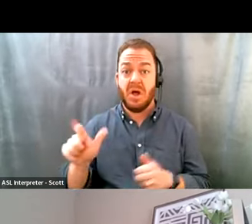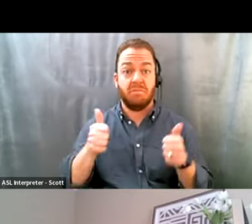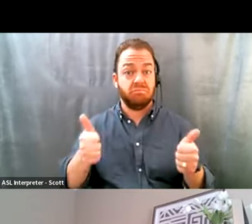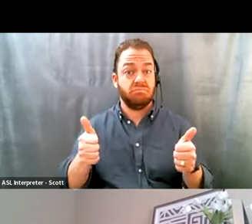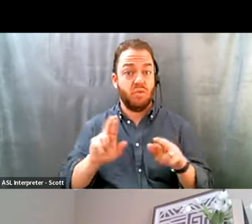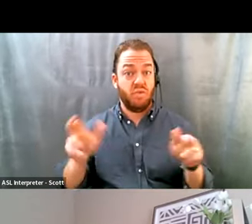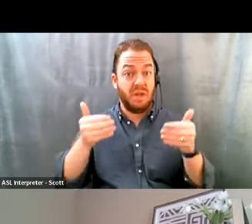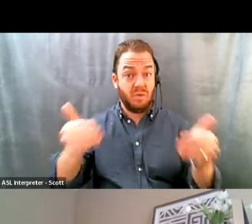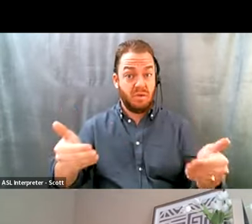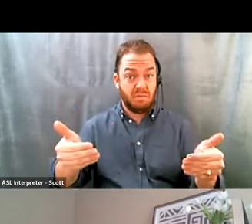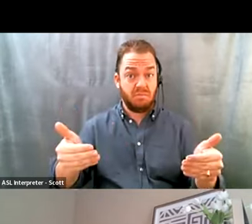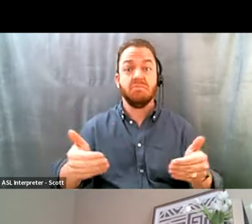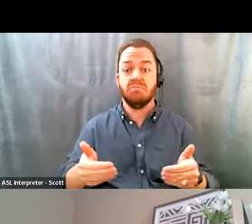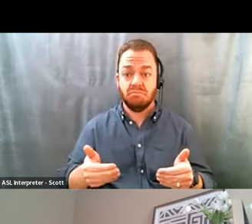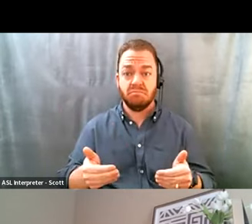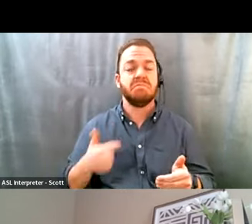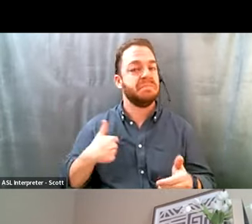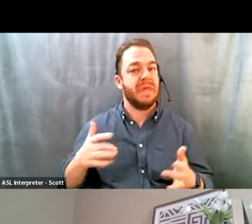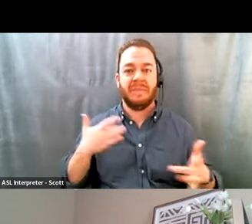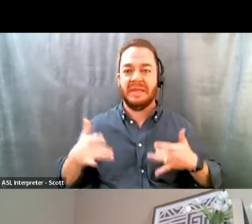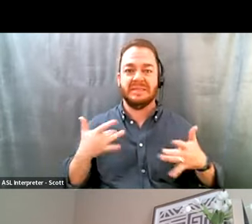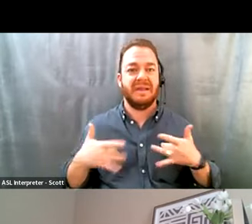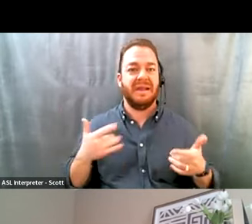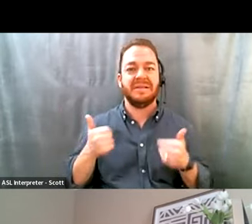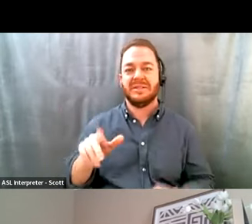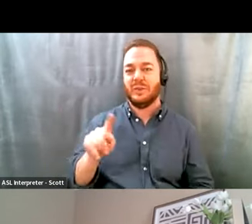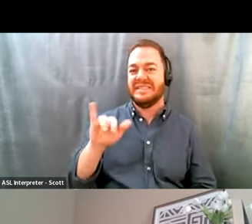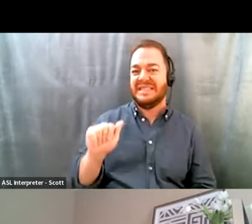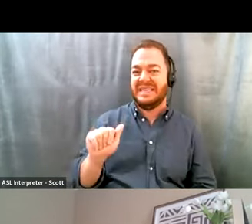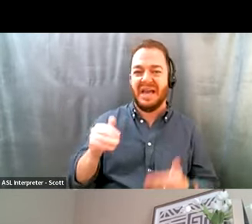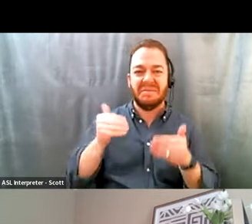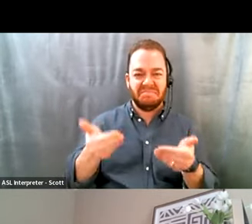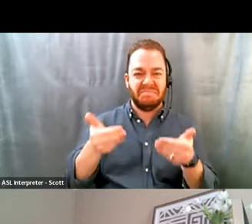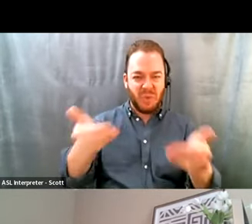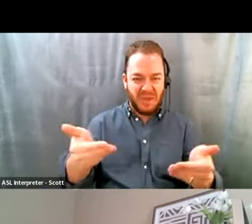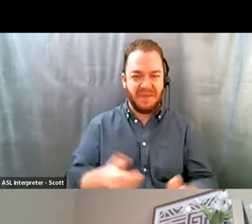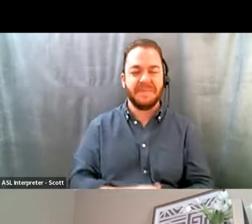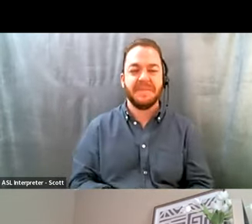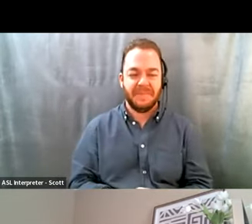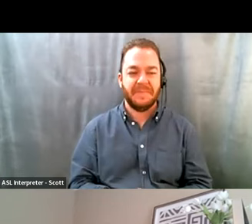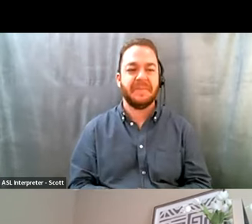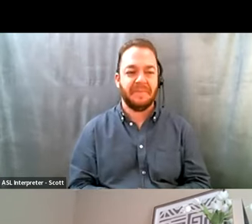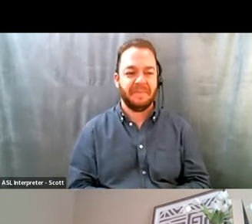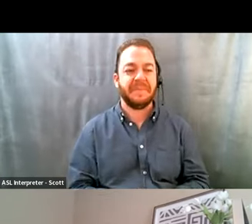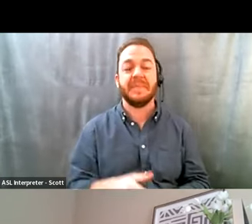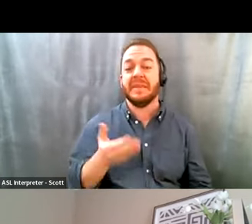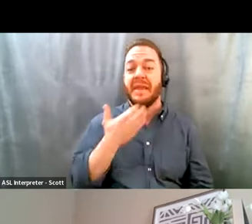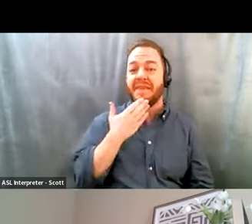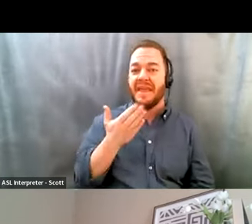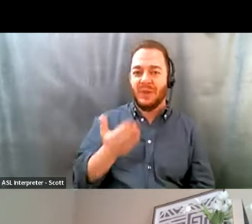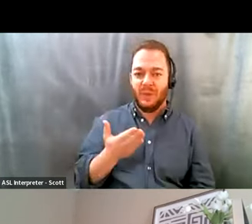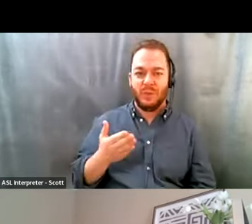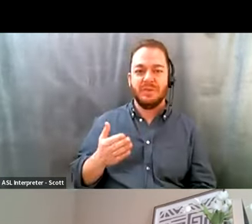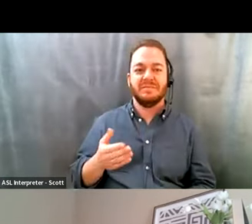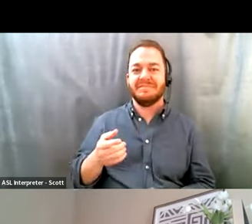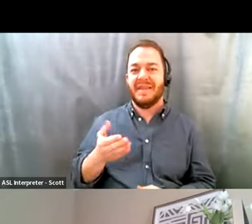go? Yeah, I'm really excited. So Tia, go ahead. Why don't you tell us a little bit about yourself? Thank you. Thank you. So to start, thank